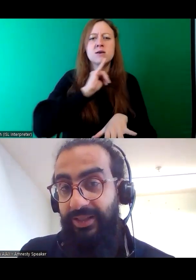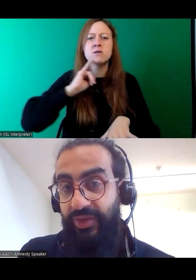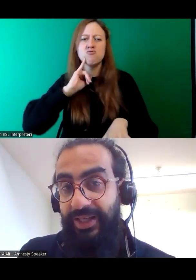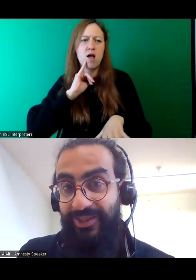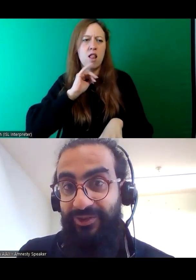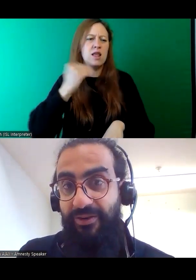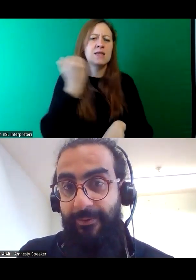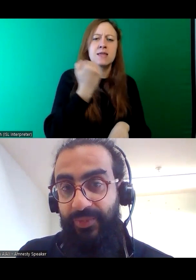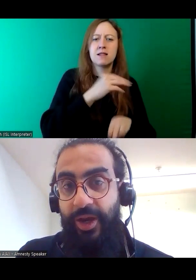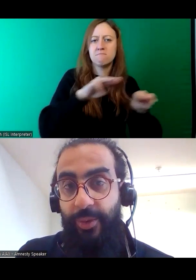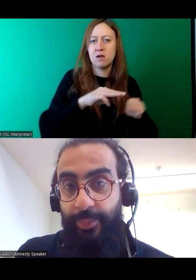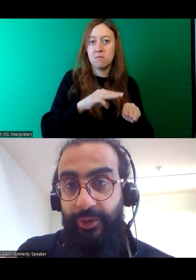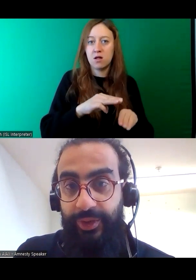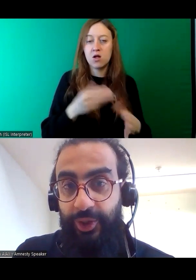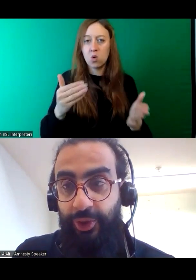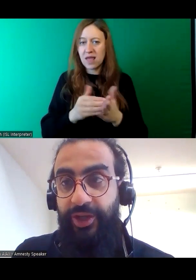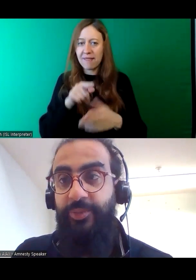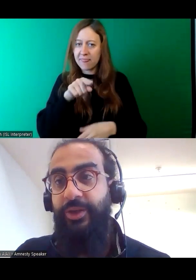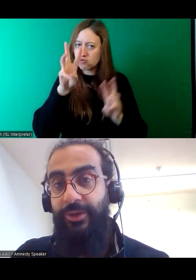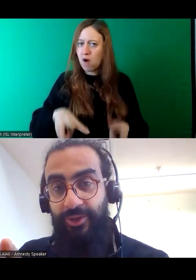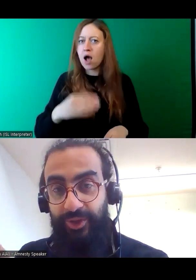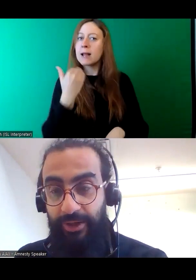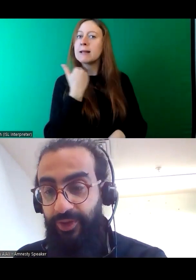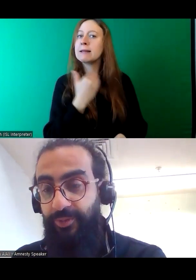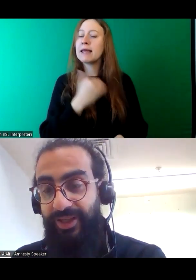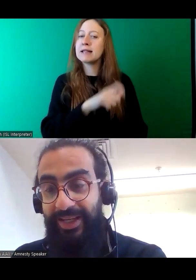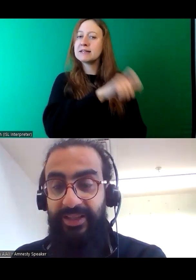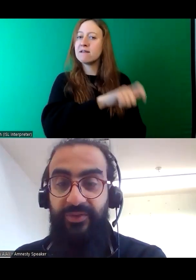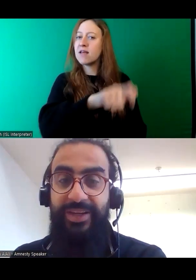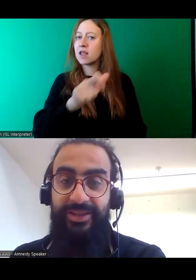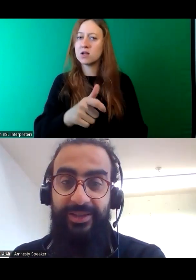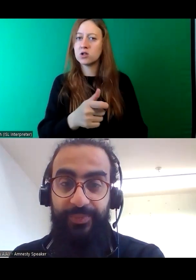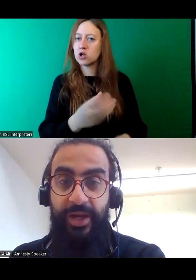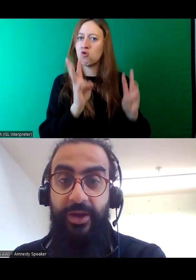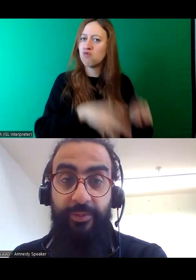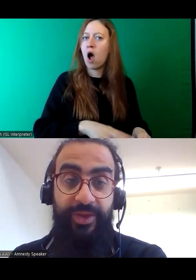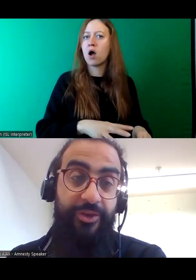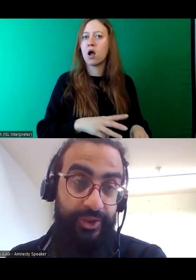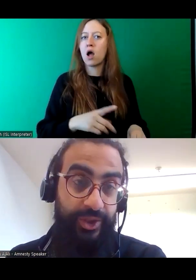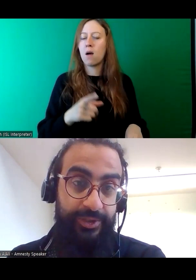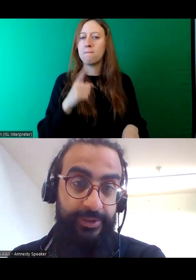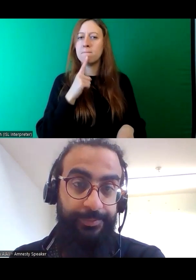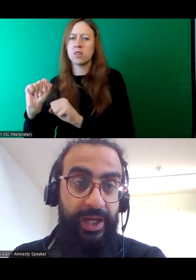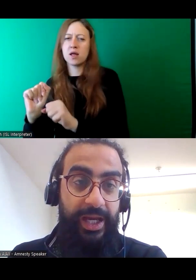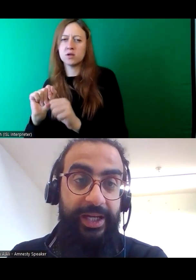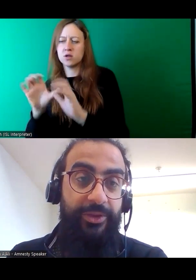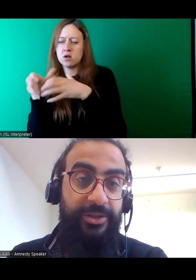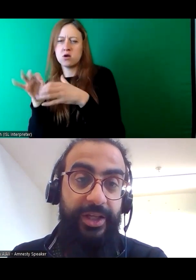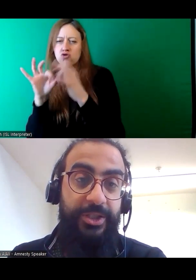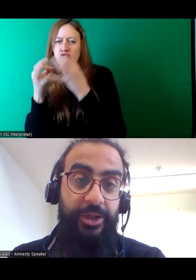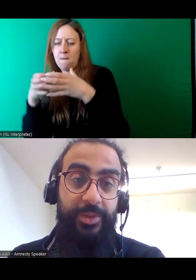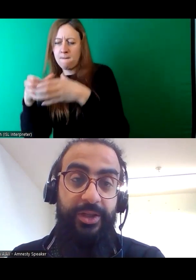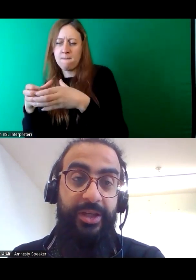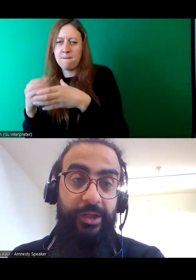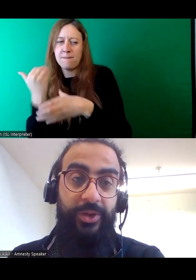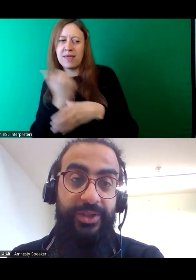wrong, killing civilians is wrong, but it should not be also encountered by killing civilians from the other side. And now the